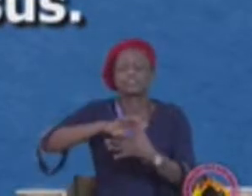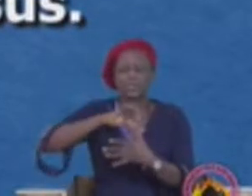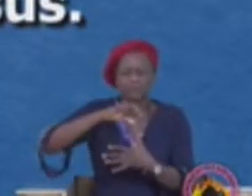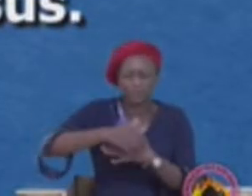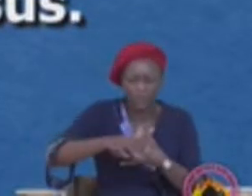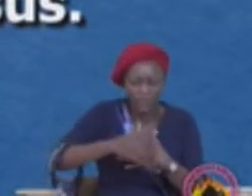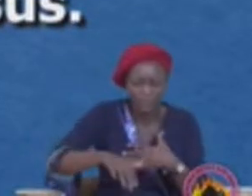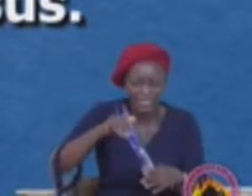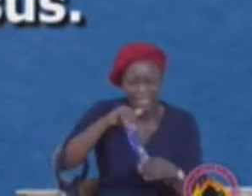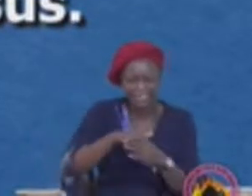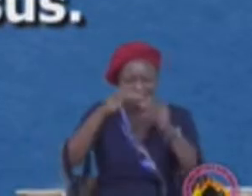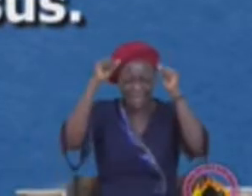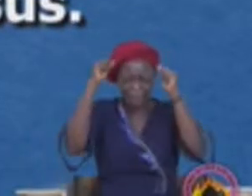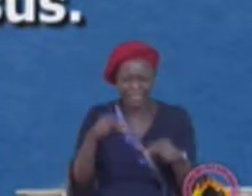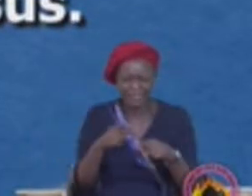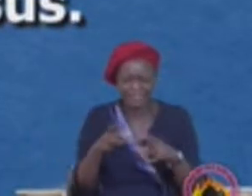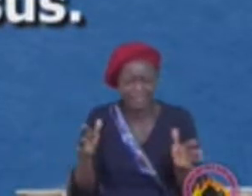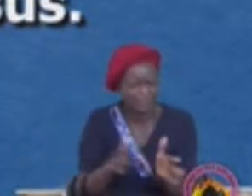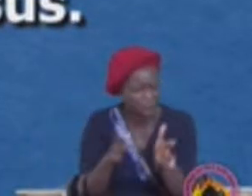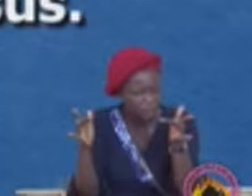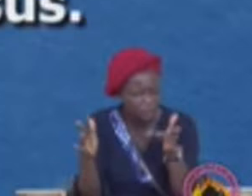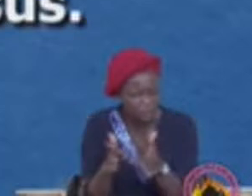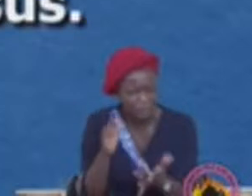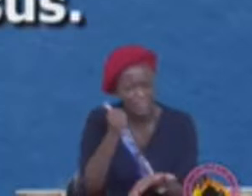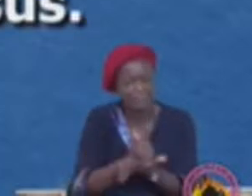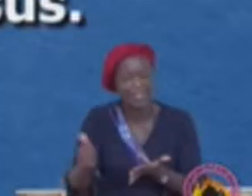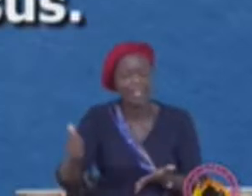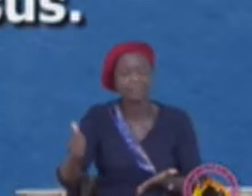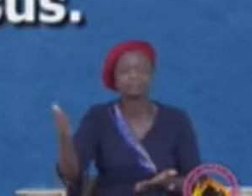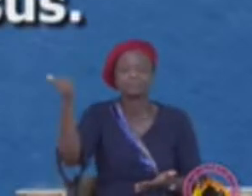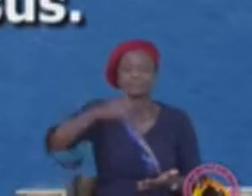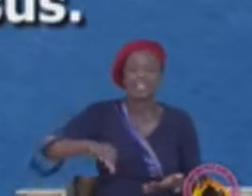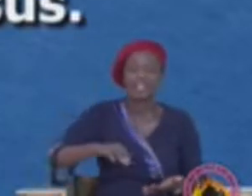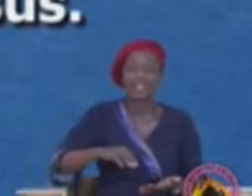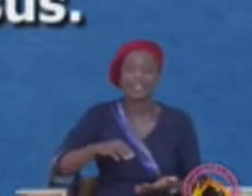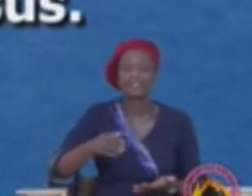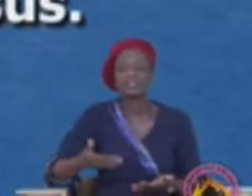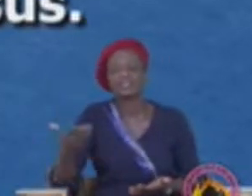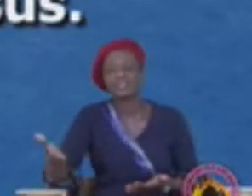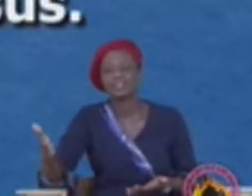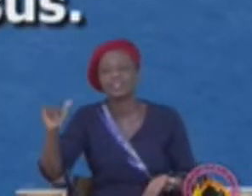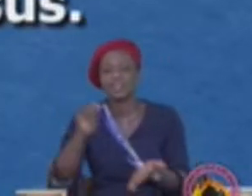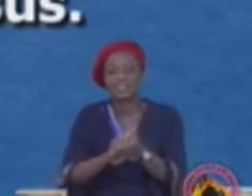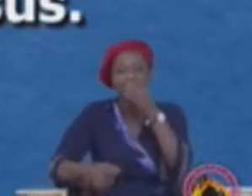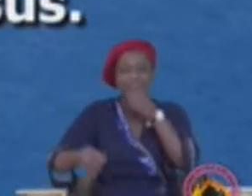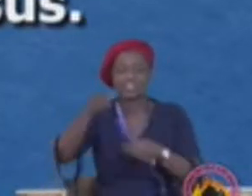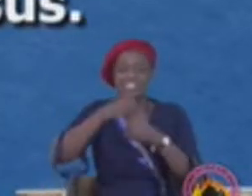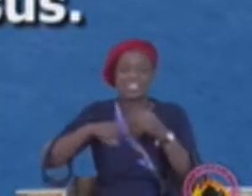Jesus. Anything that I've eaten or swallowed assigned to attack my health,